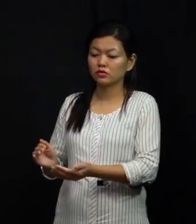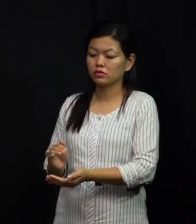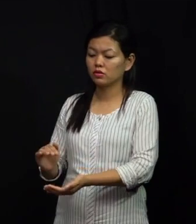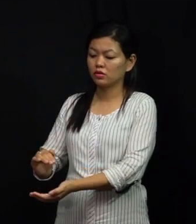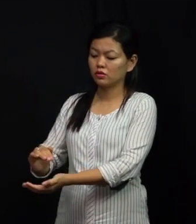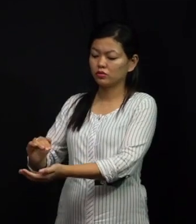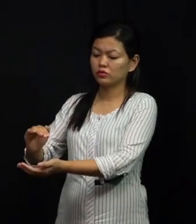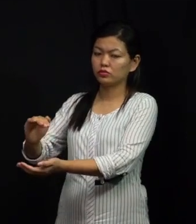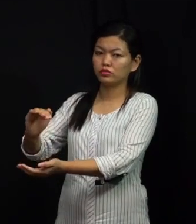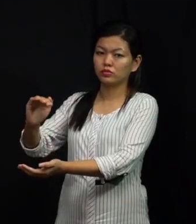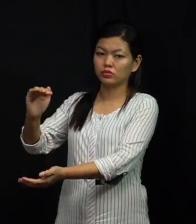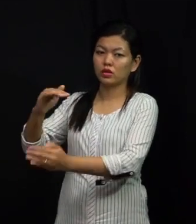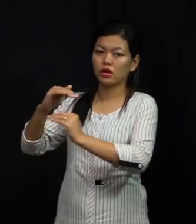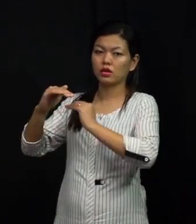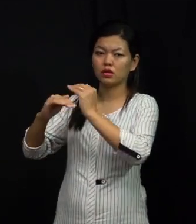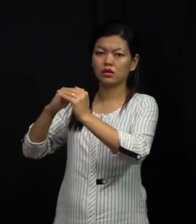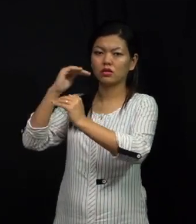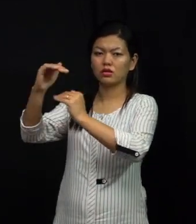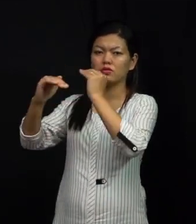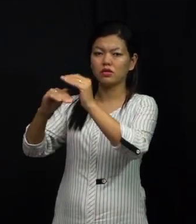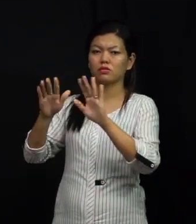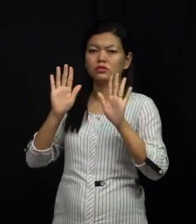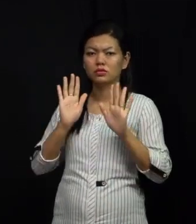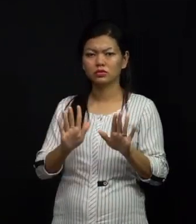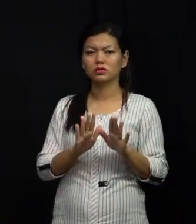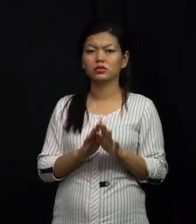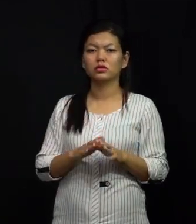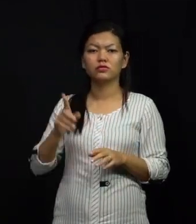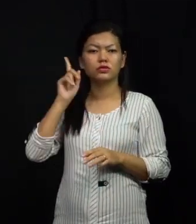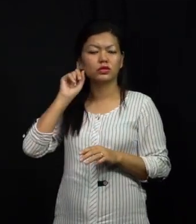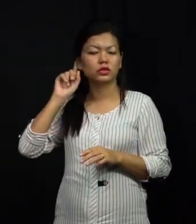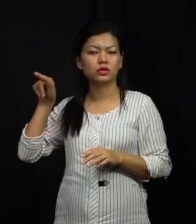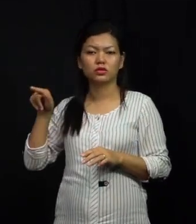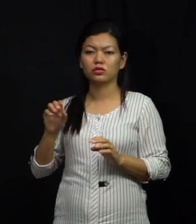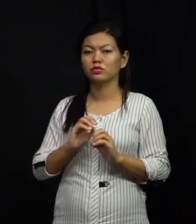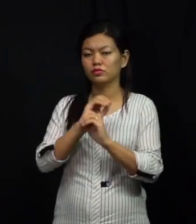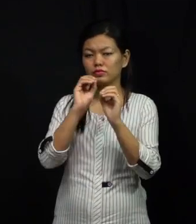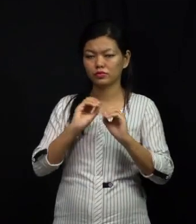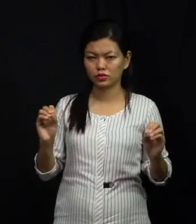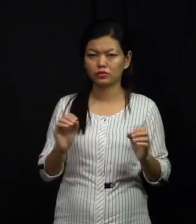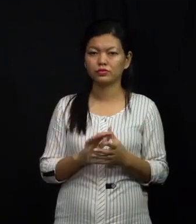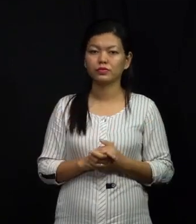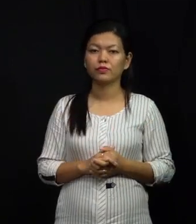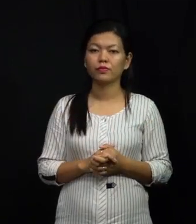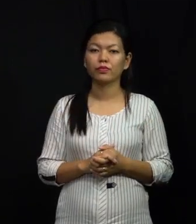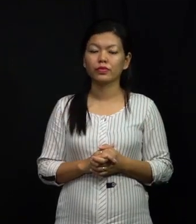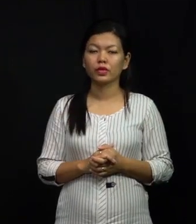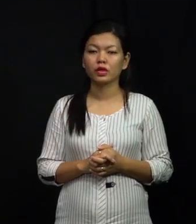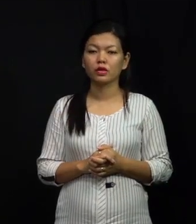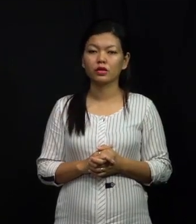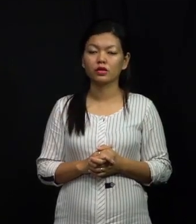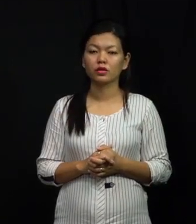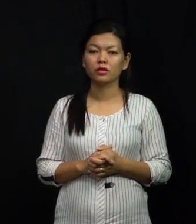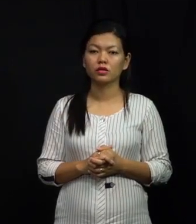educational psychology is a developing science, right? We have studied in the previous classes, isn't that? So there we understood